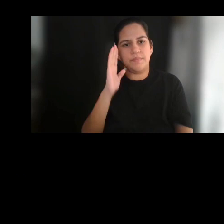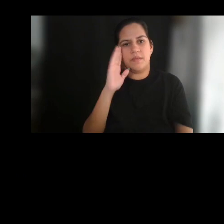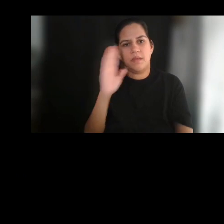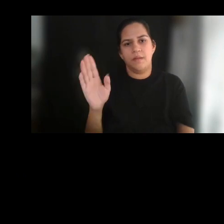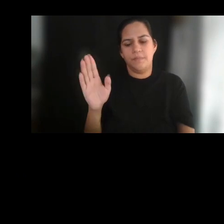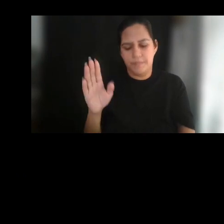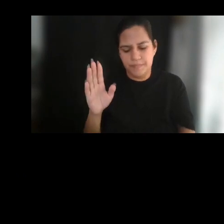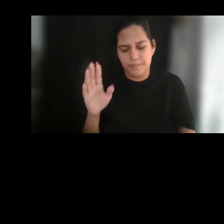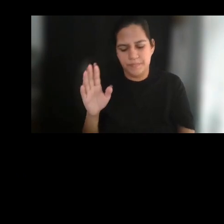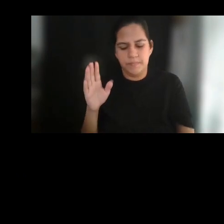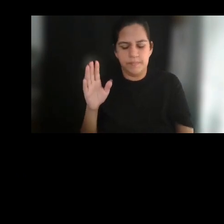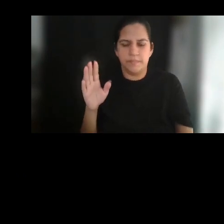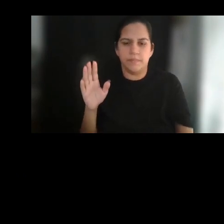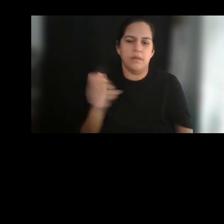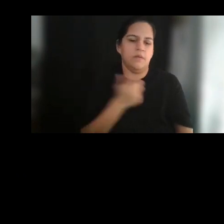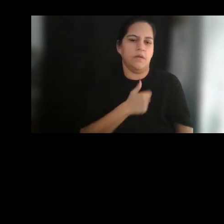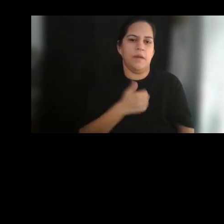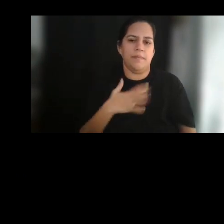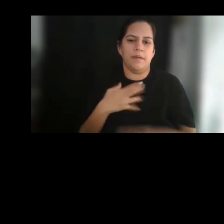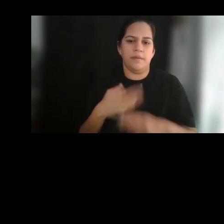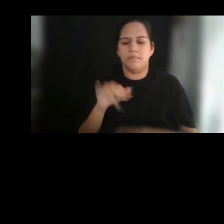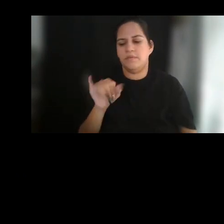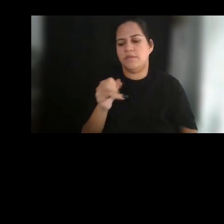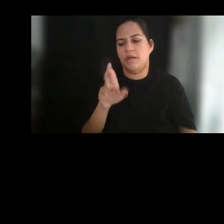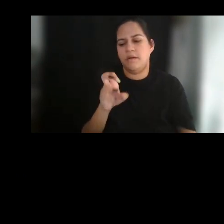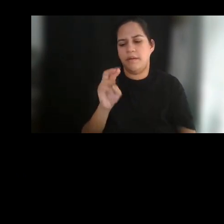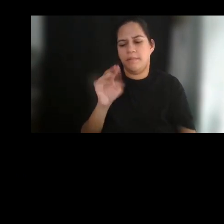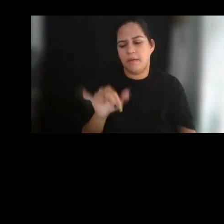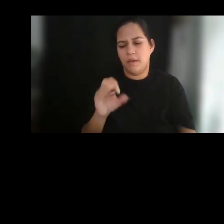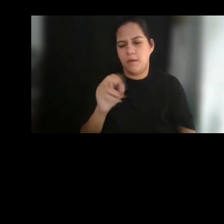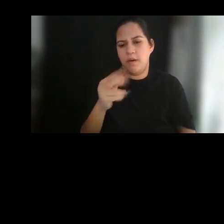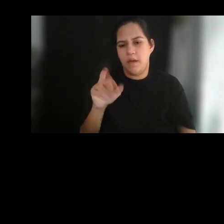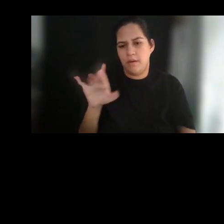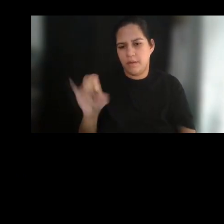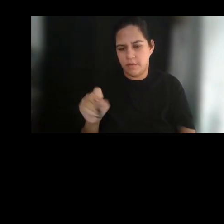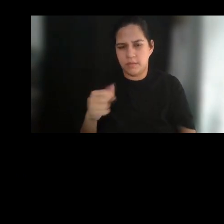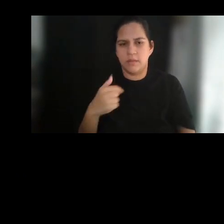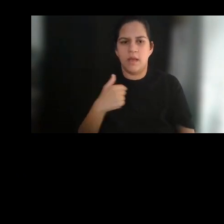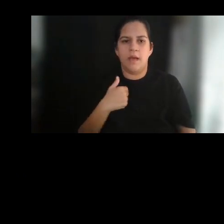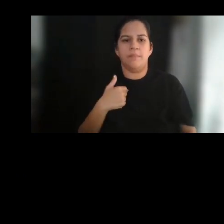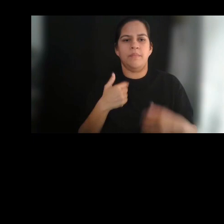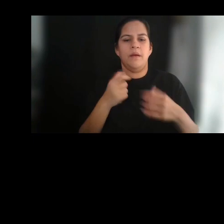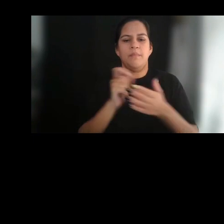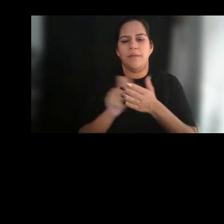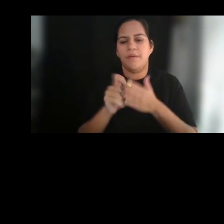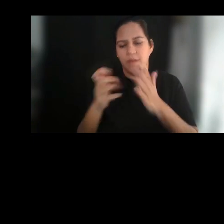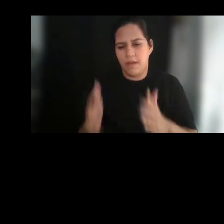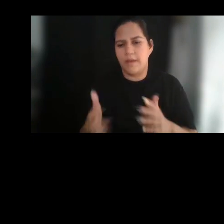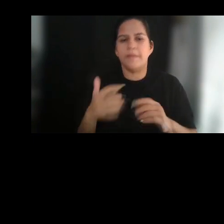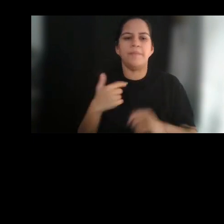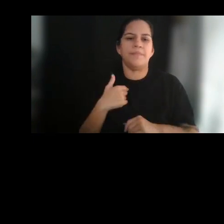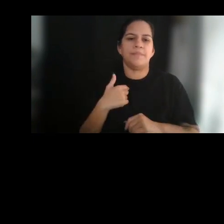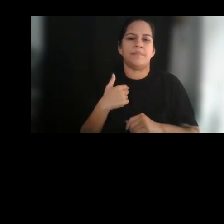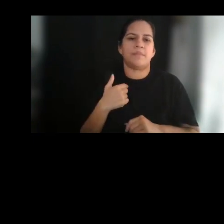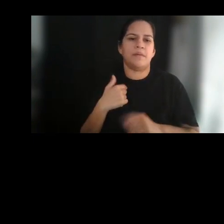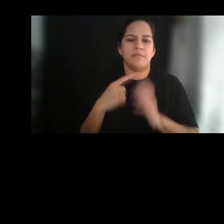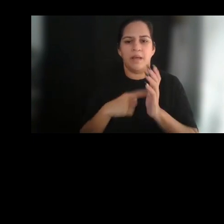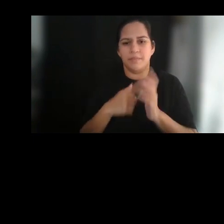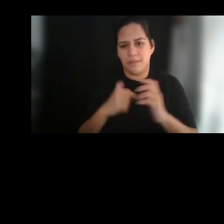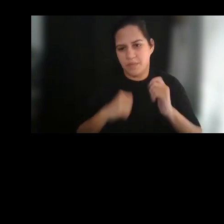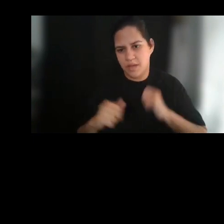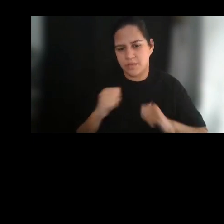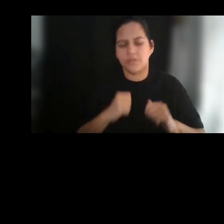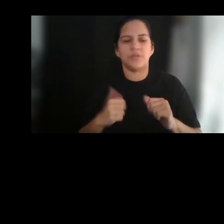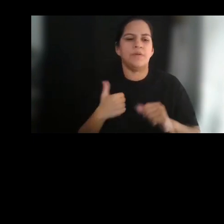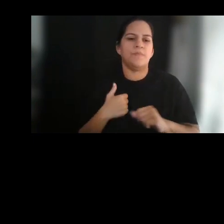sorry, my name is Jeremy O'Harris. I am a playwright. I am sometimes an actor. I am